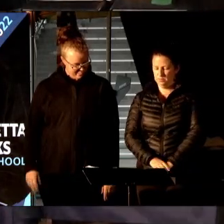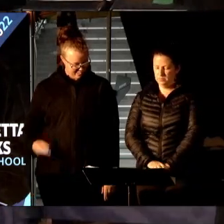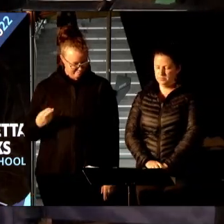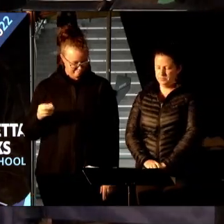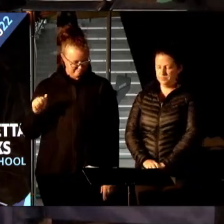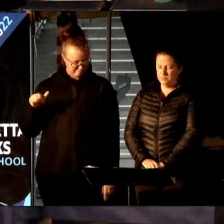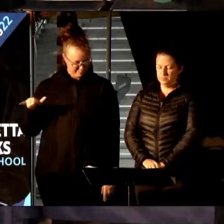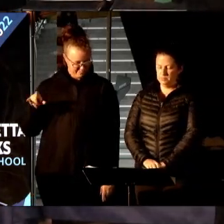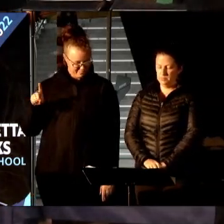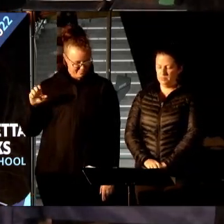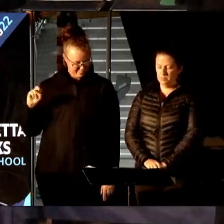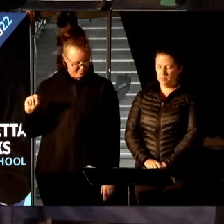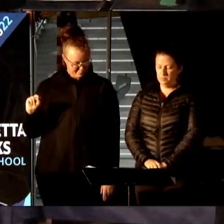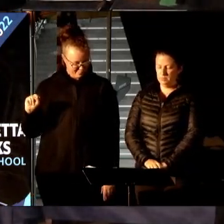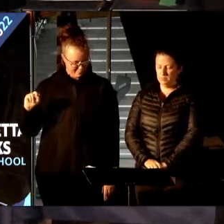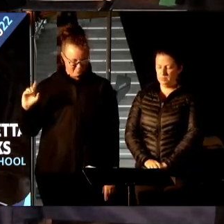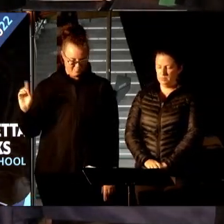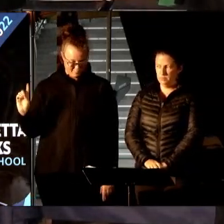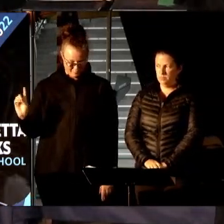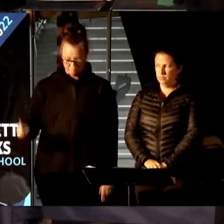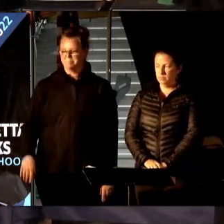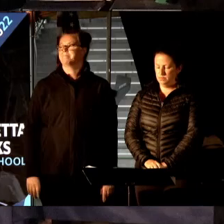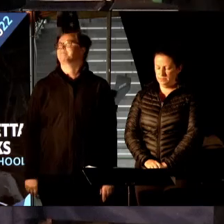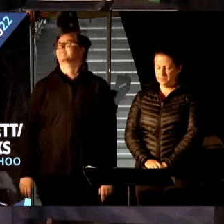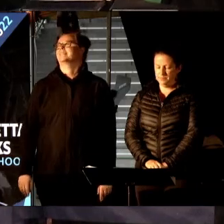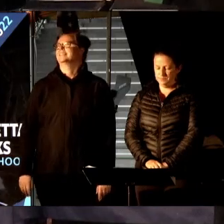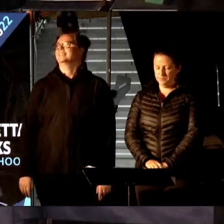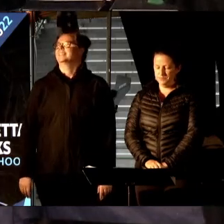Hayden Joseph Day.